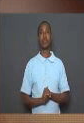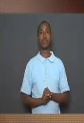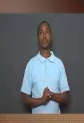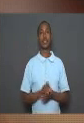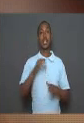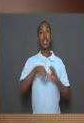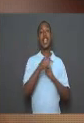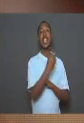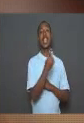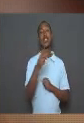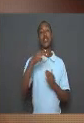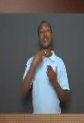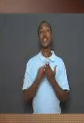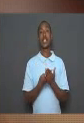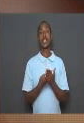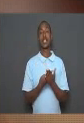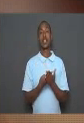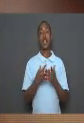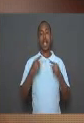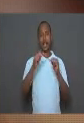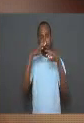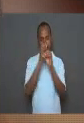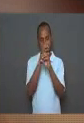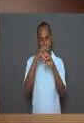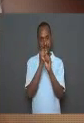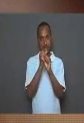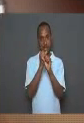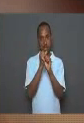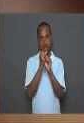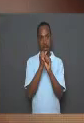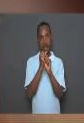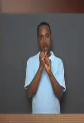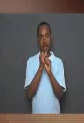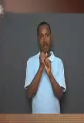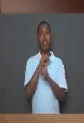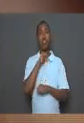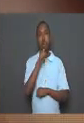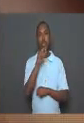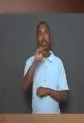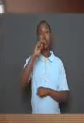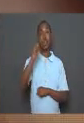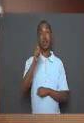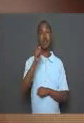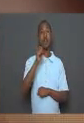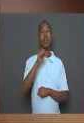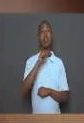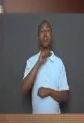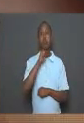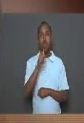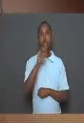In each of these subsequent experiments, neither the sodium nor the copper